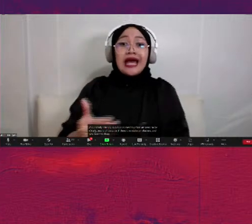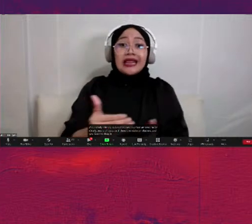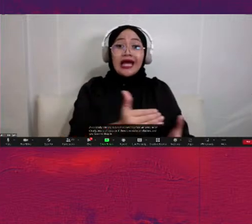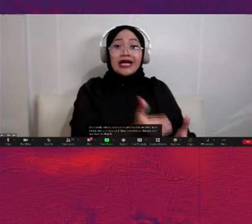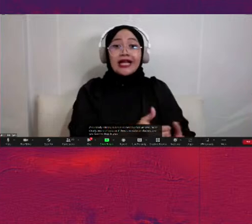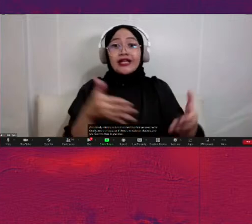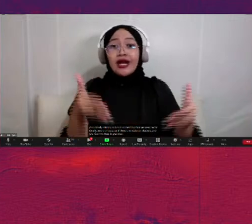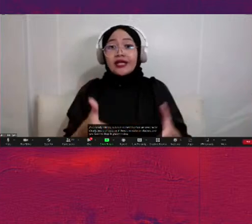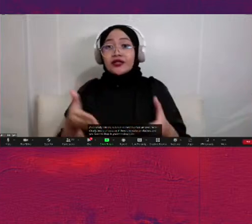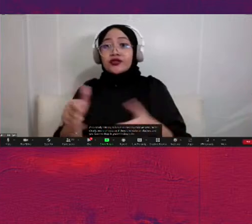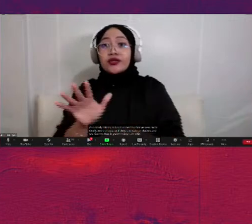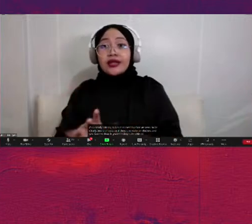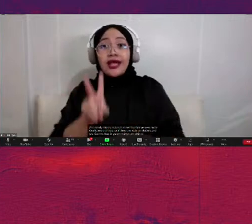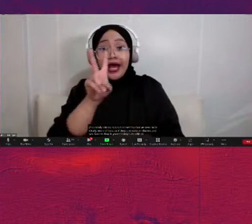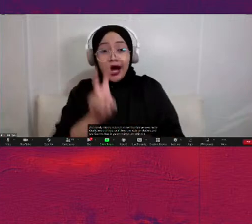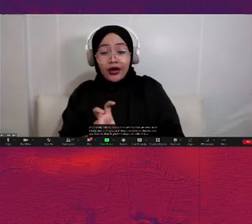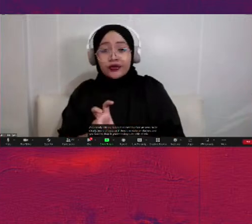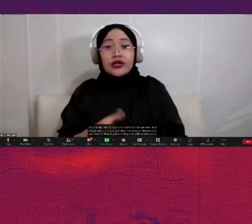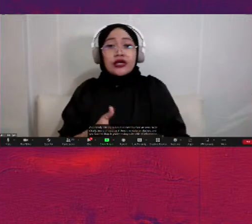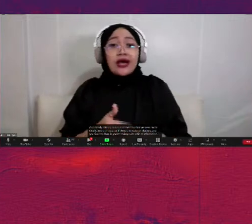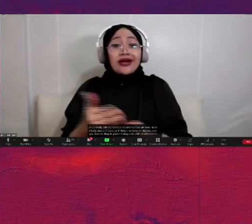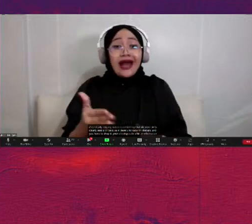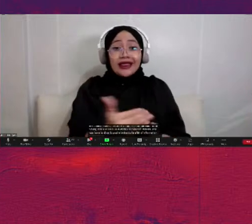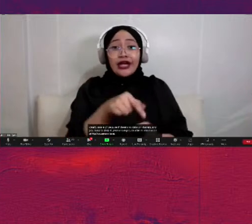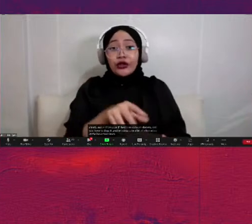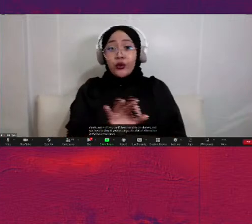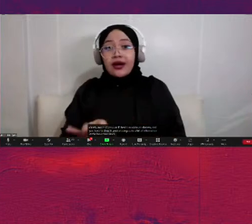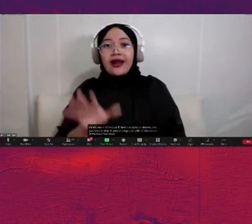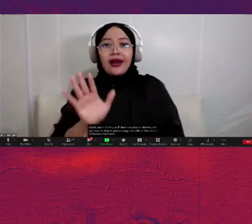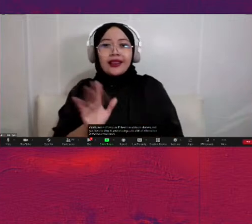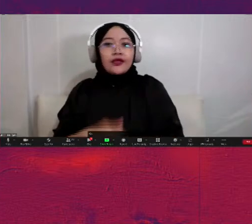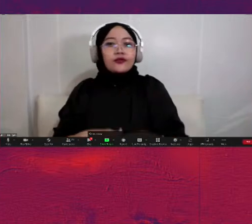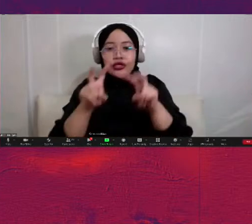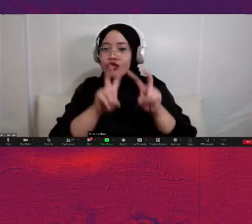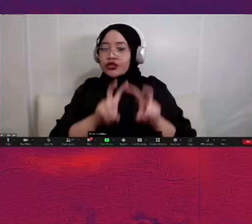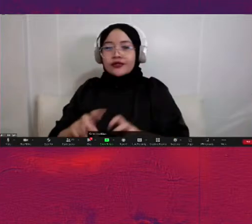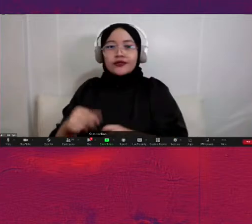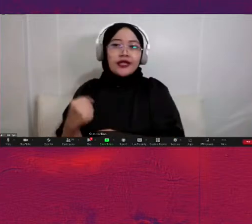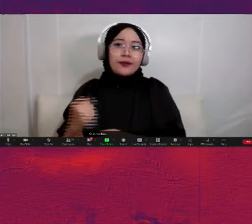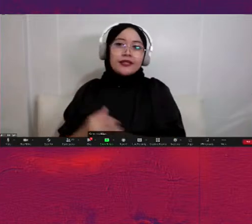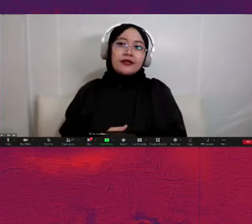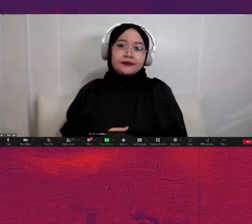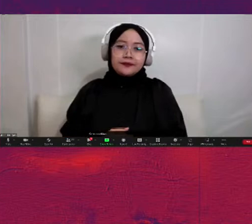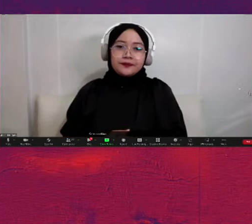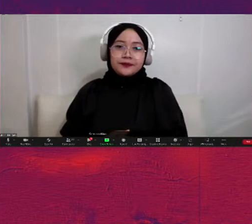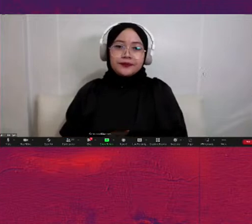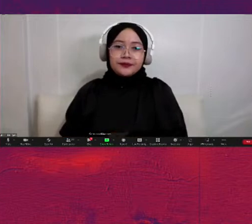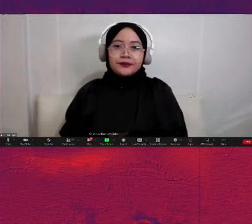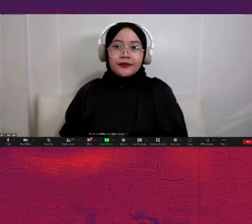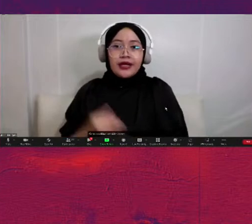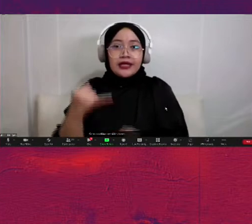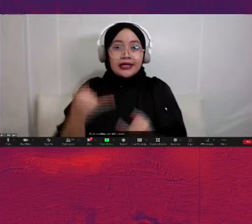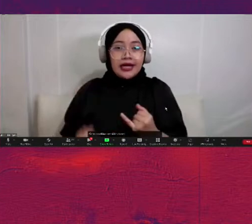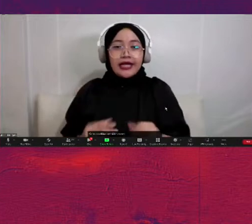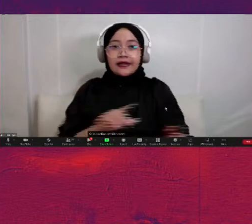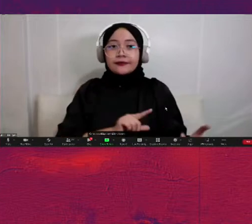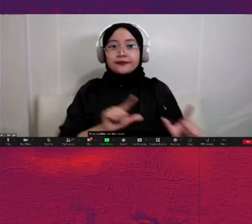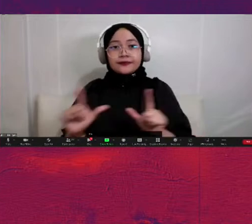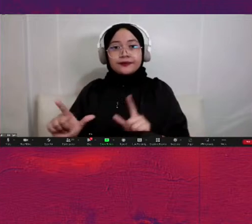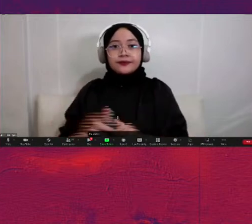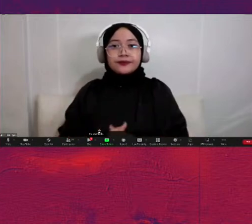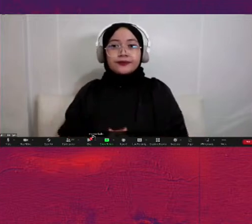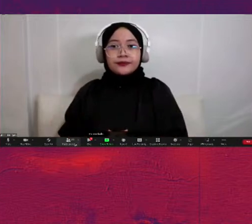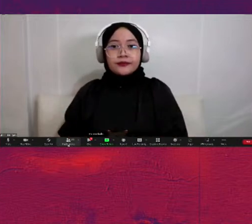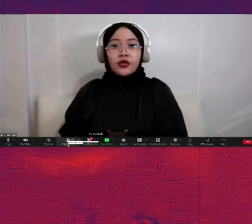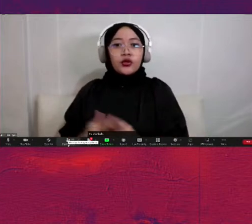it, you're losing quite a bit of information at the household level. So to combine, last slide, please, to